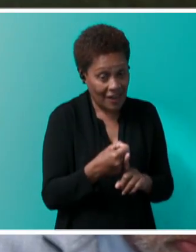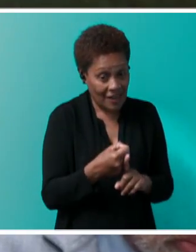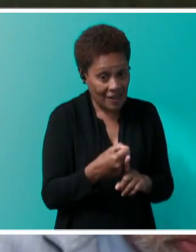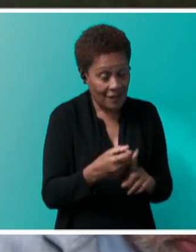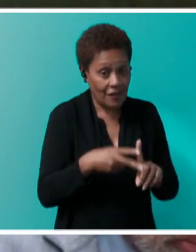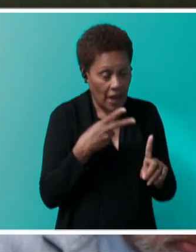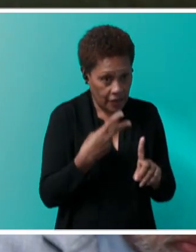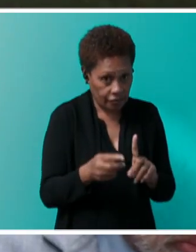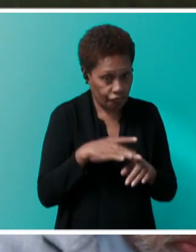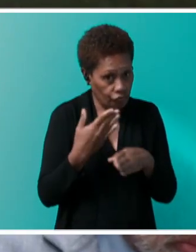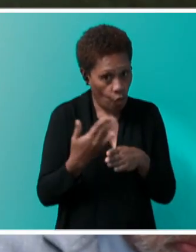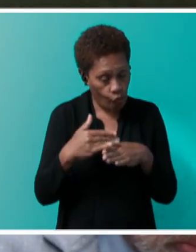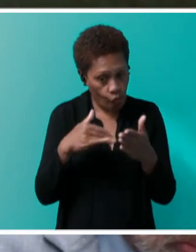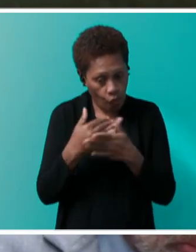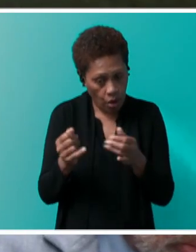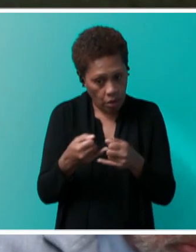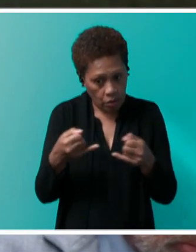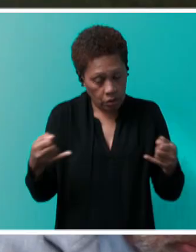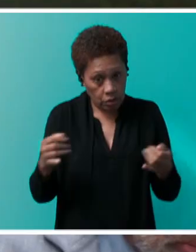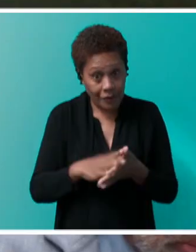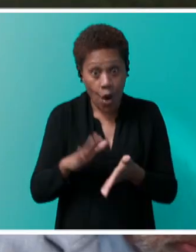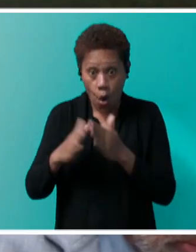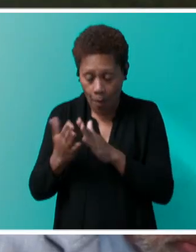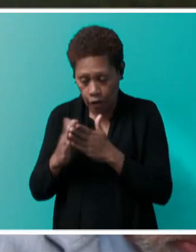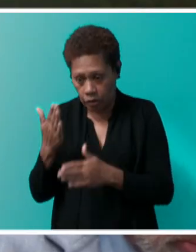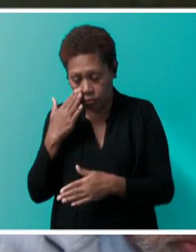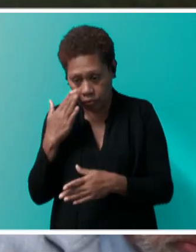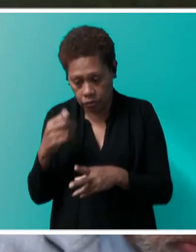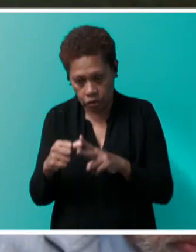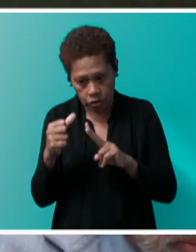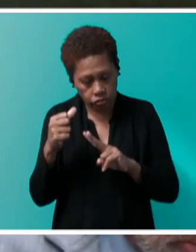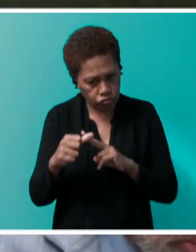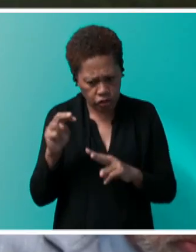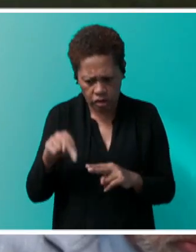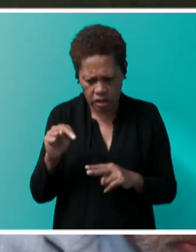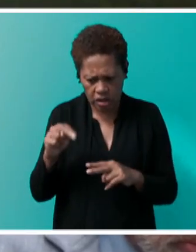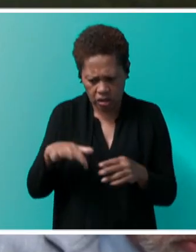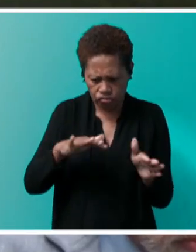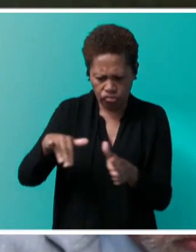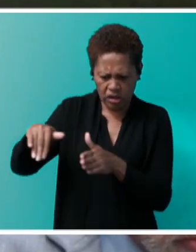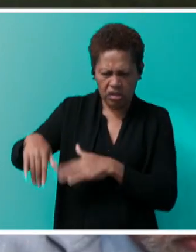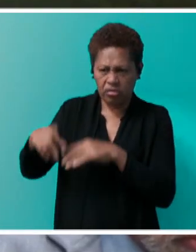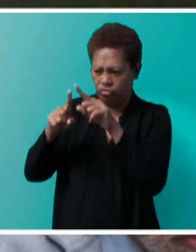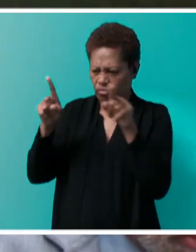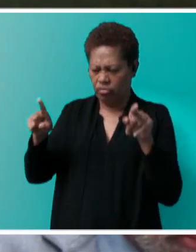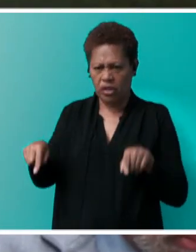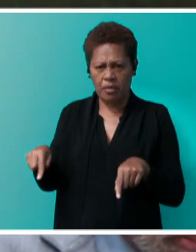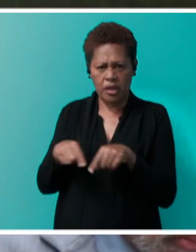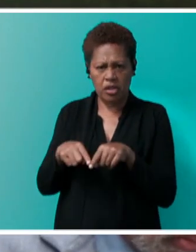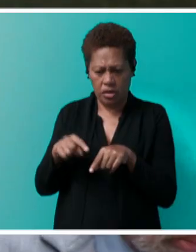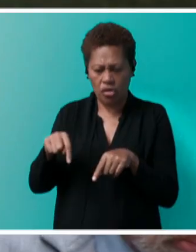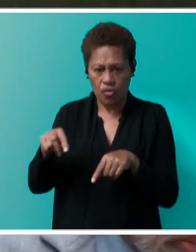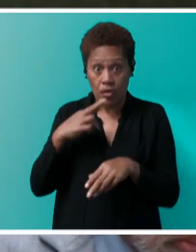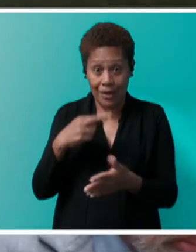are working with the Online Safety Commission on community awareness. We also request them for removal of images when they are reported. We